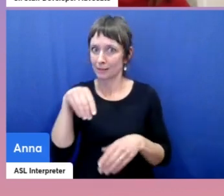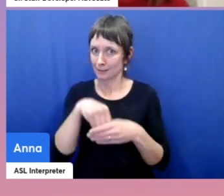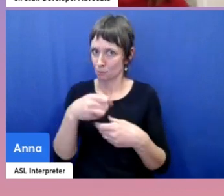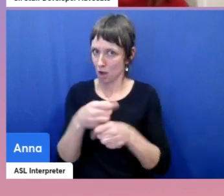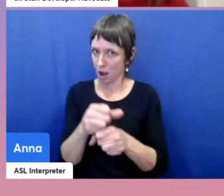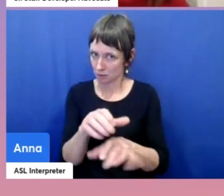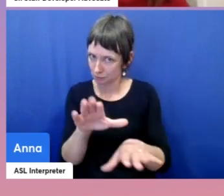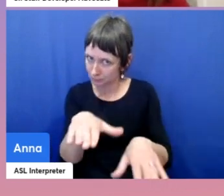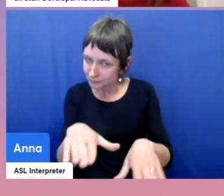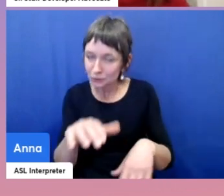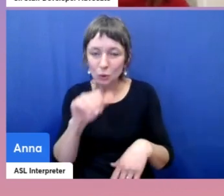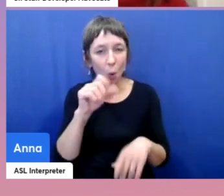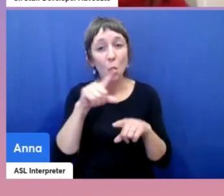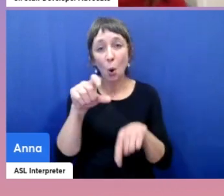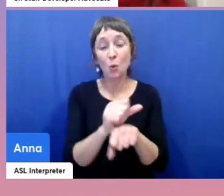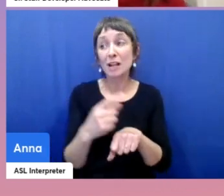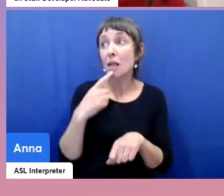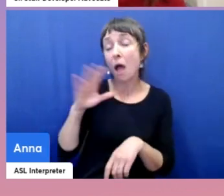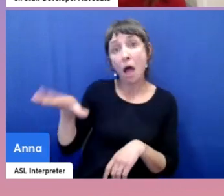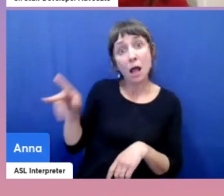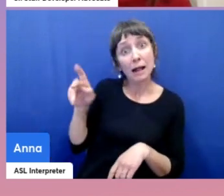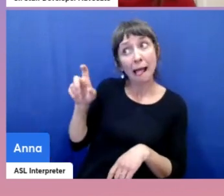go to work and say, Kelsey said anything.